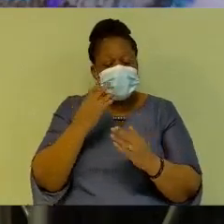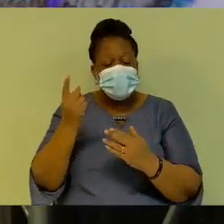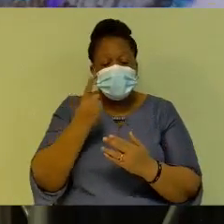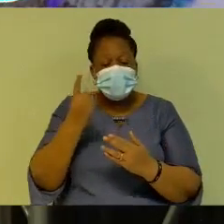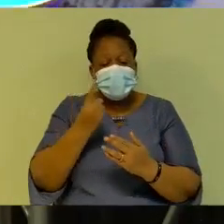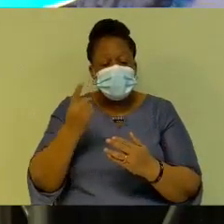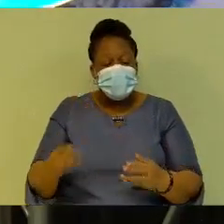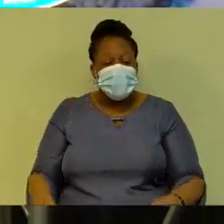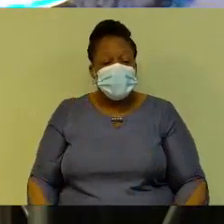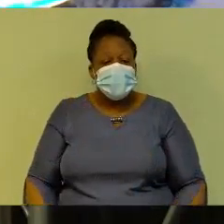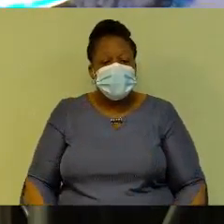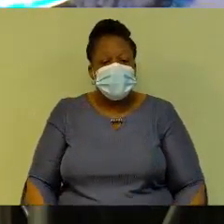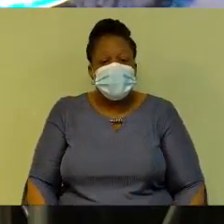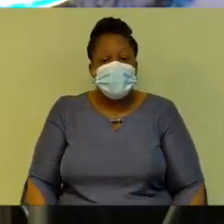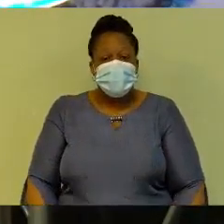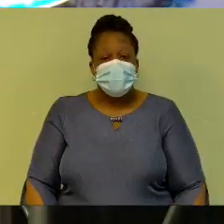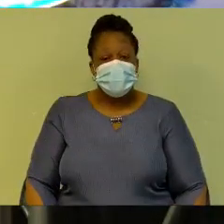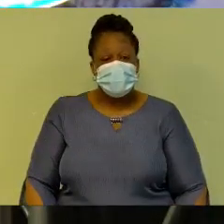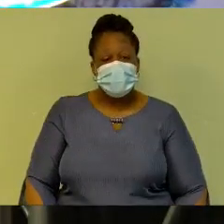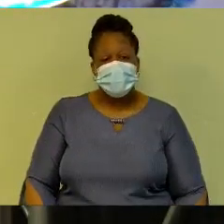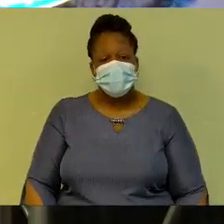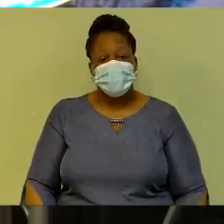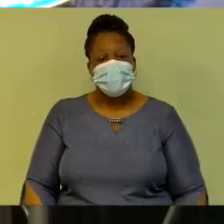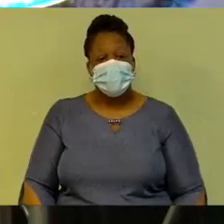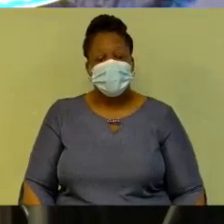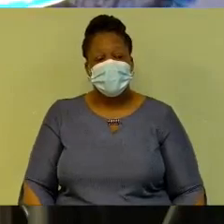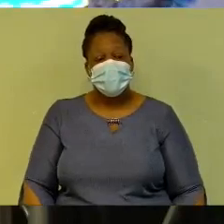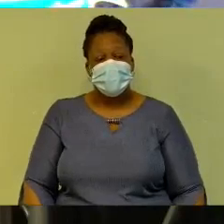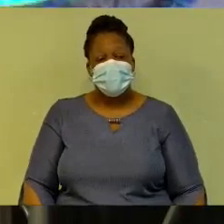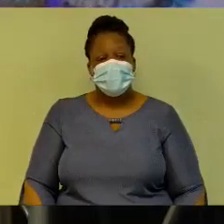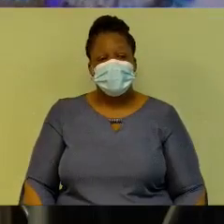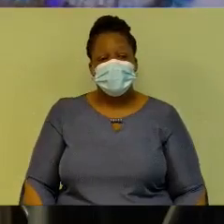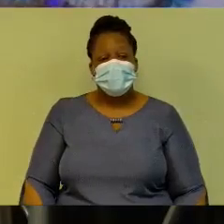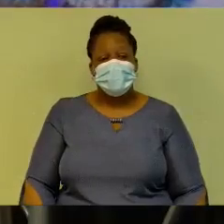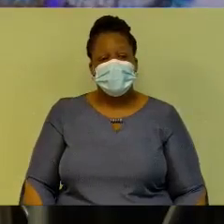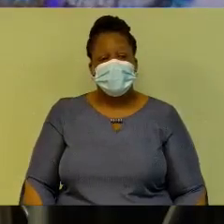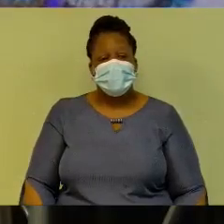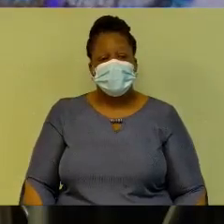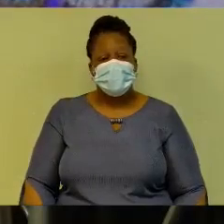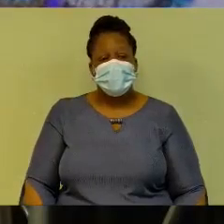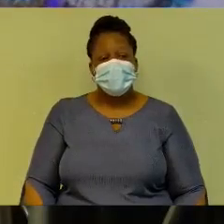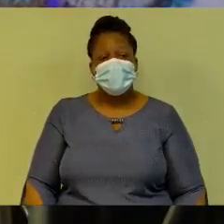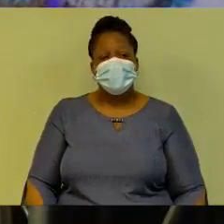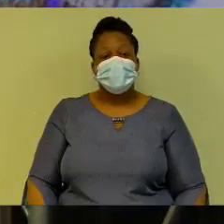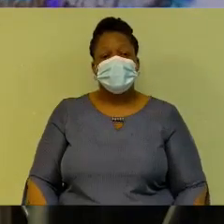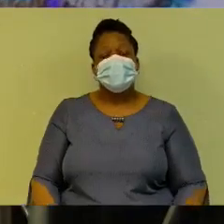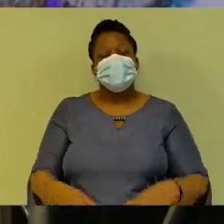partner violence and other forms of domestic violence due to heightened tension in the household.